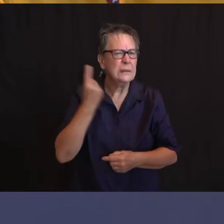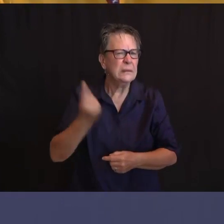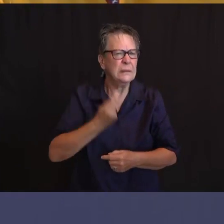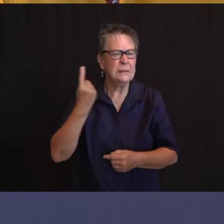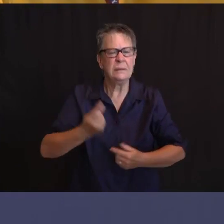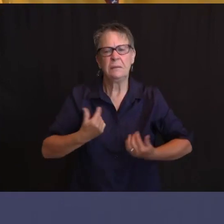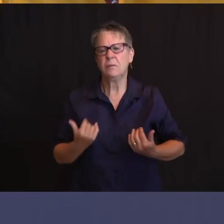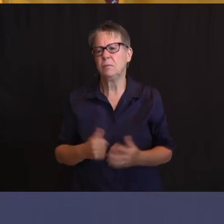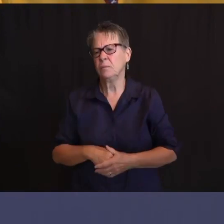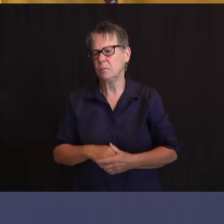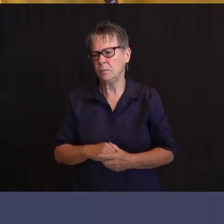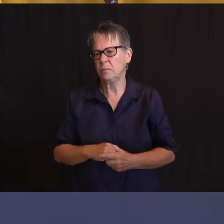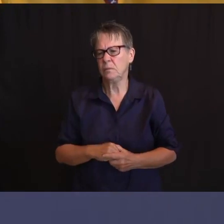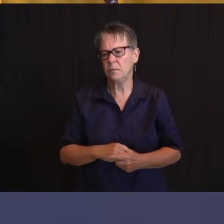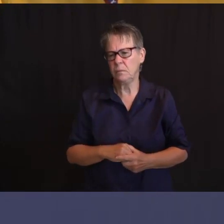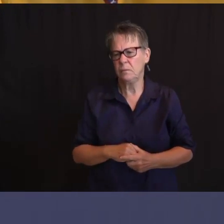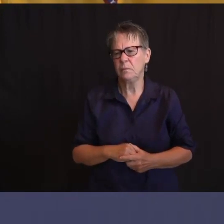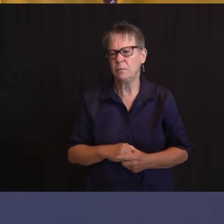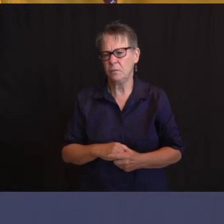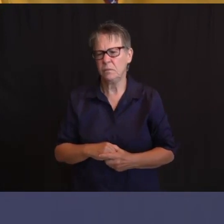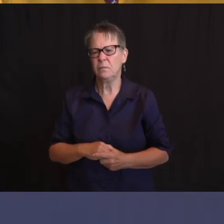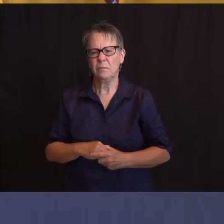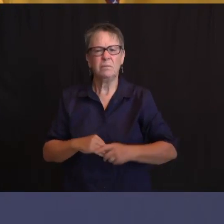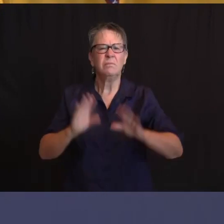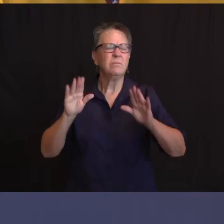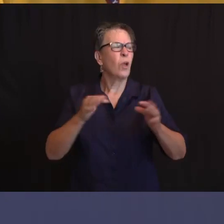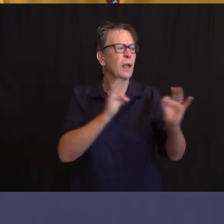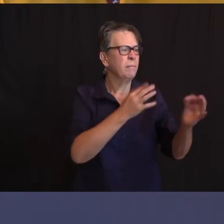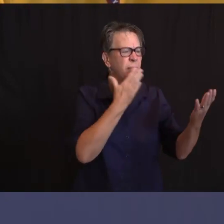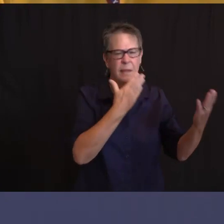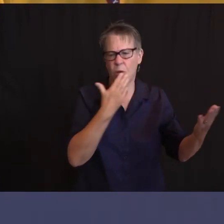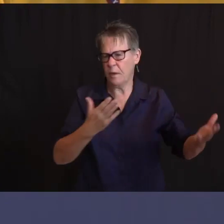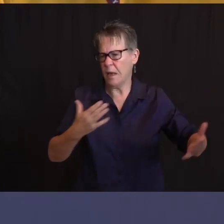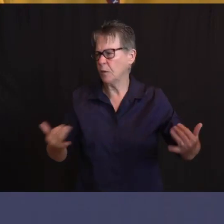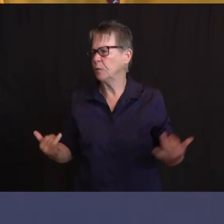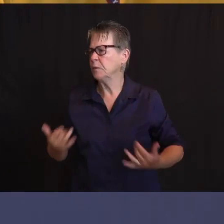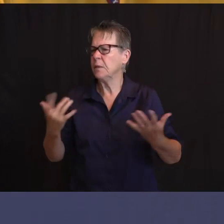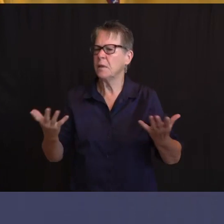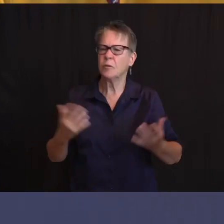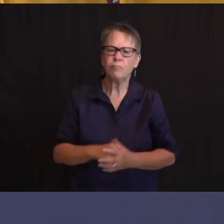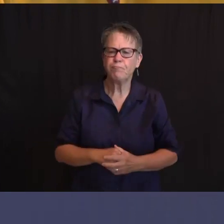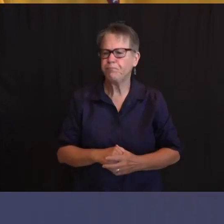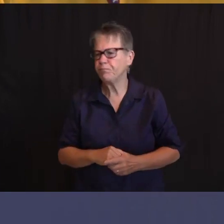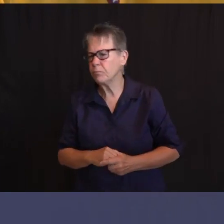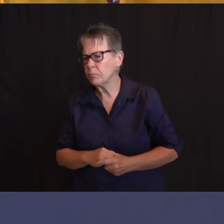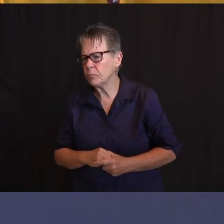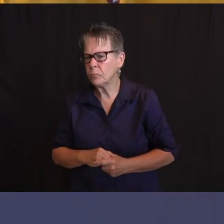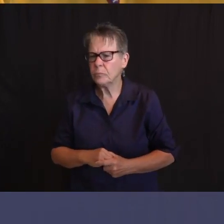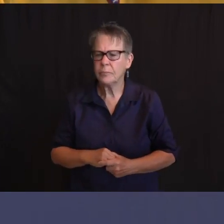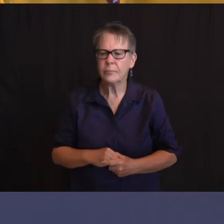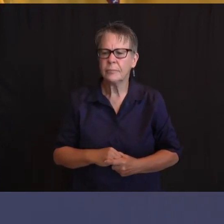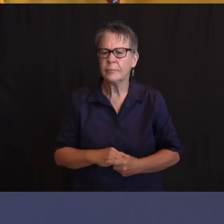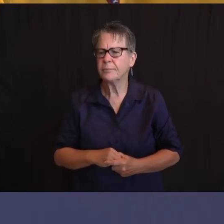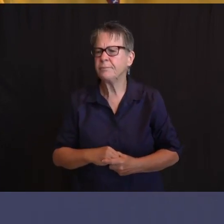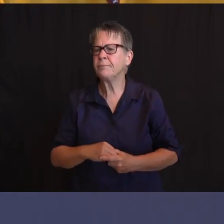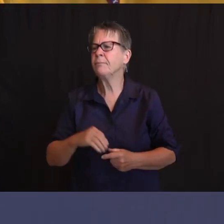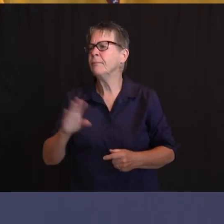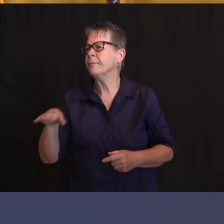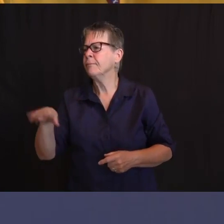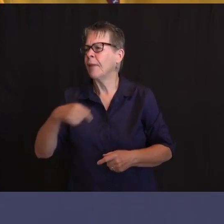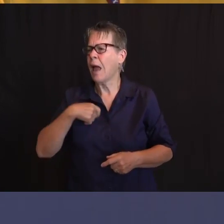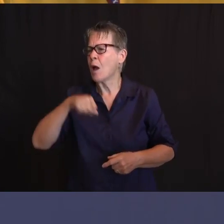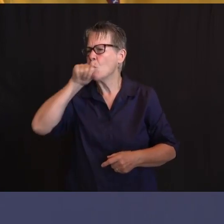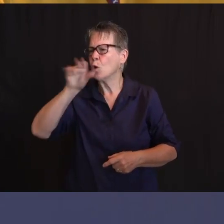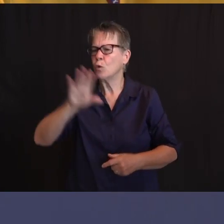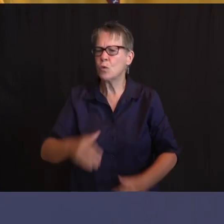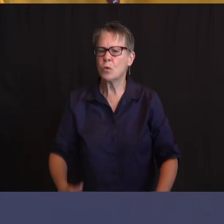obviously the very best. But thank you, sir. Yes. I just want to say I love the shorts. Thank you very much. Appreciate it.